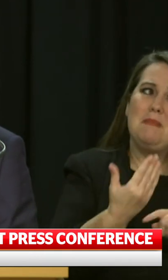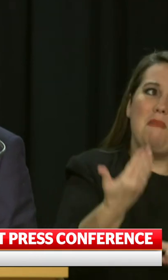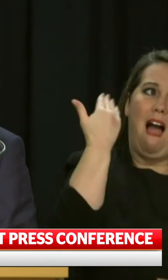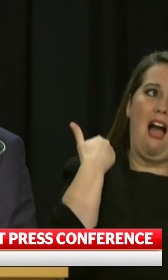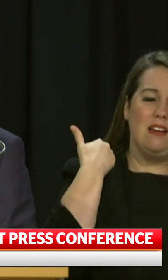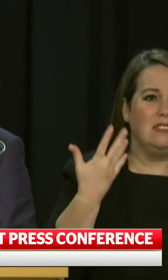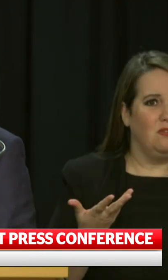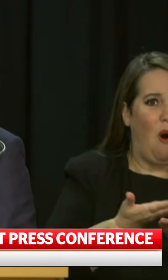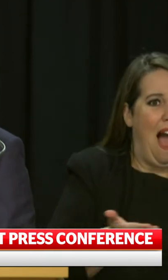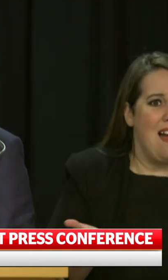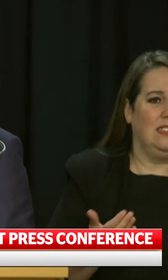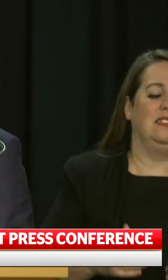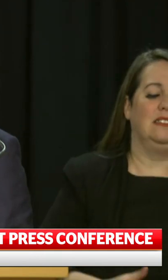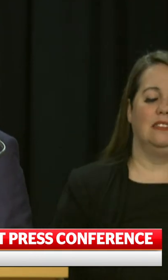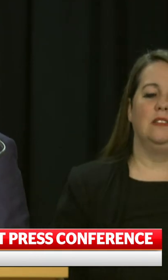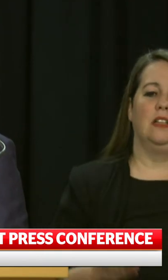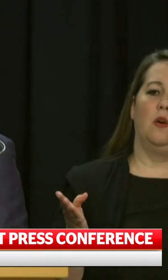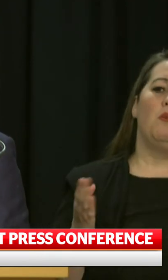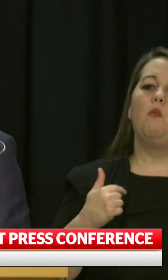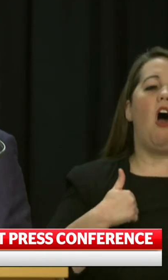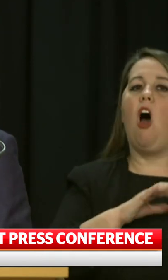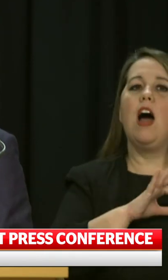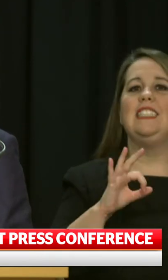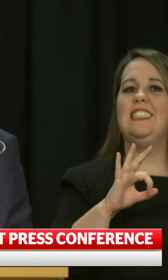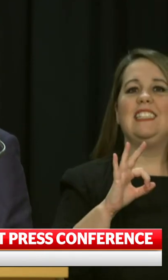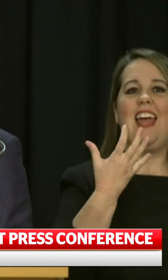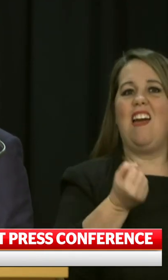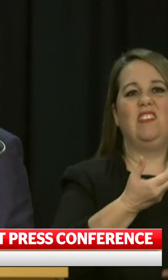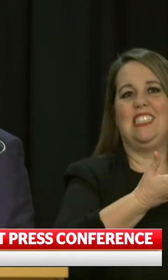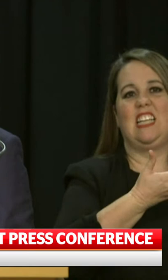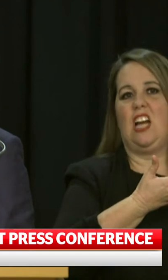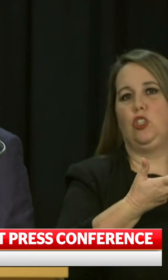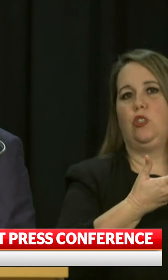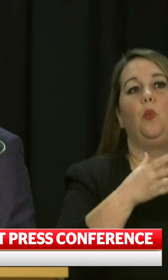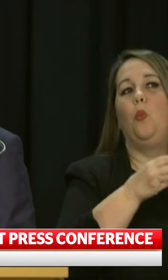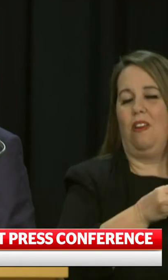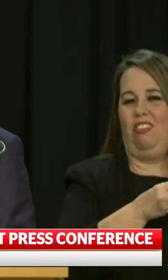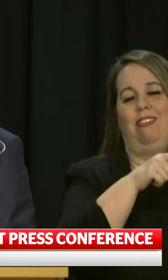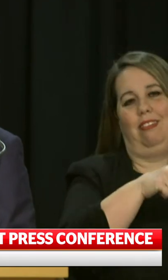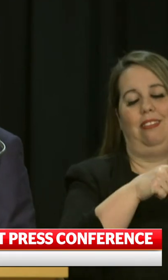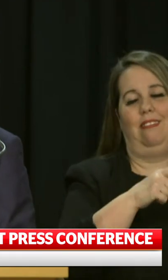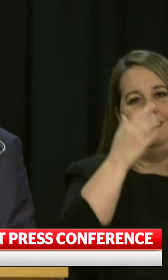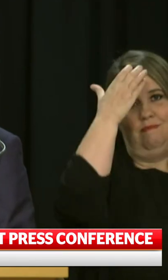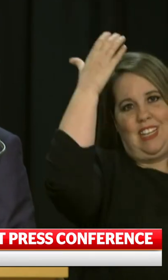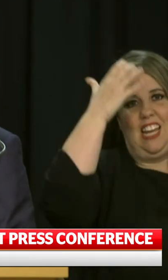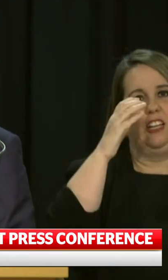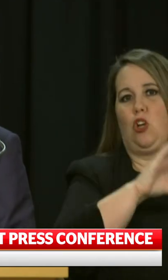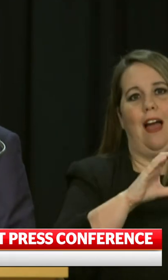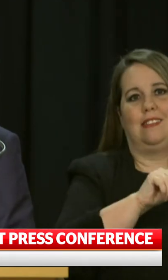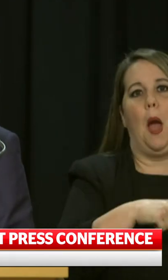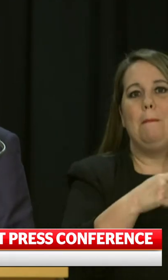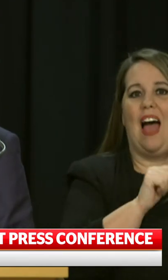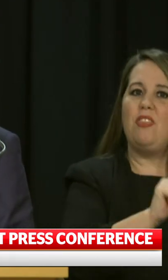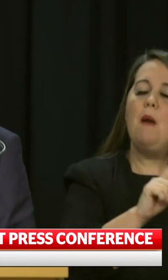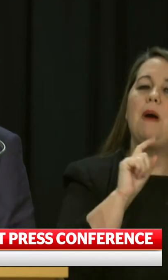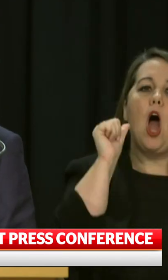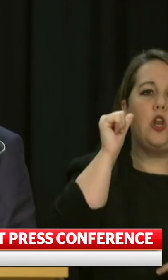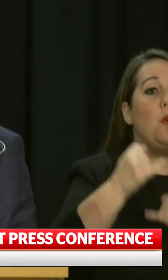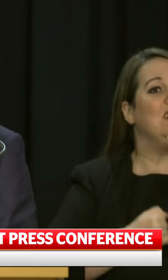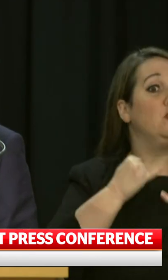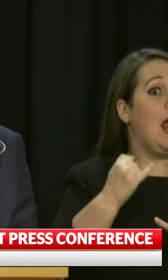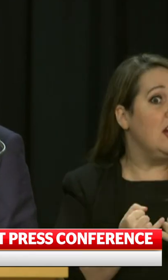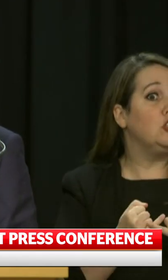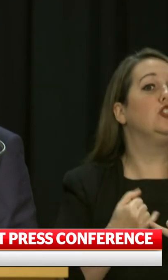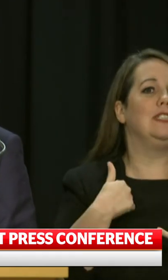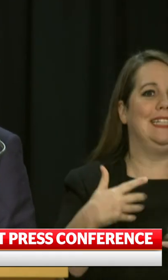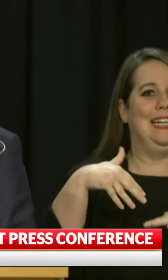did come up in a lot of the interviews and discussions that were taking place around the coronation, because there is global interest in this particular topic. And so I was able to speak